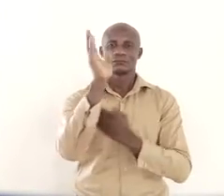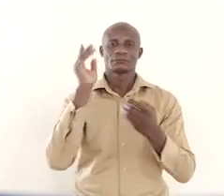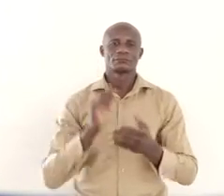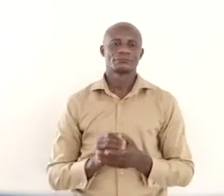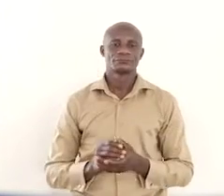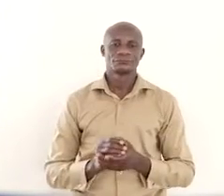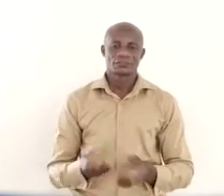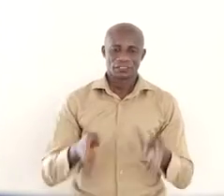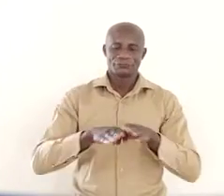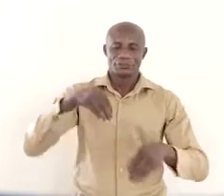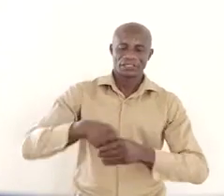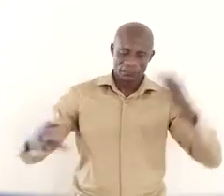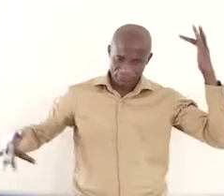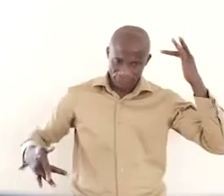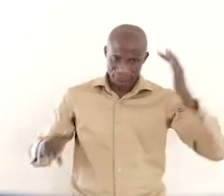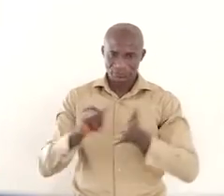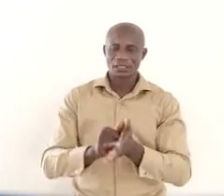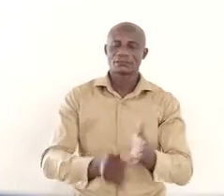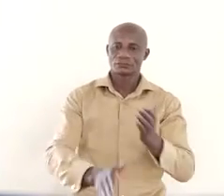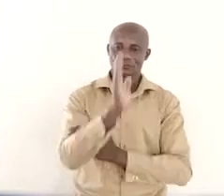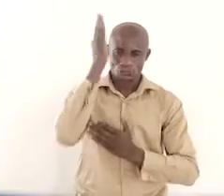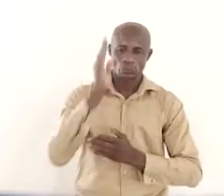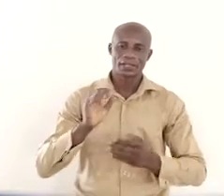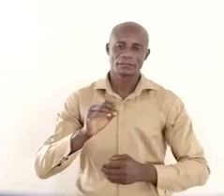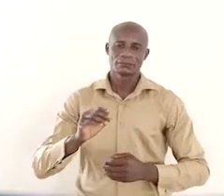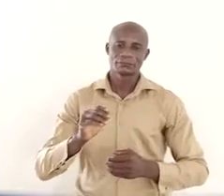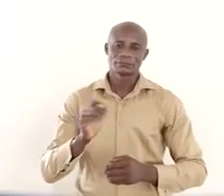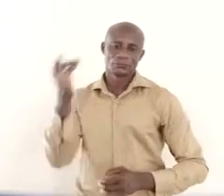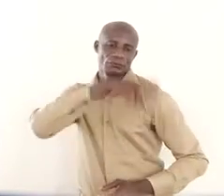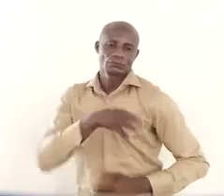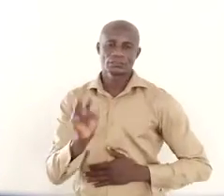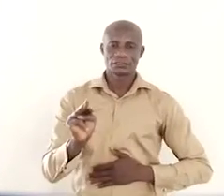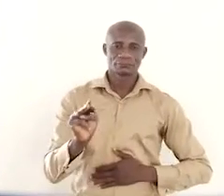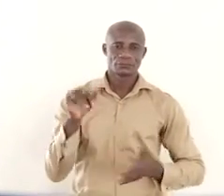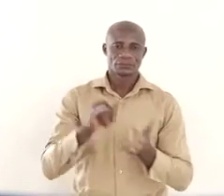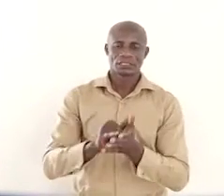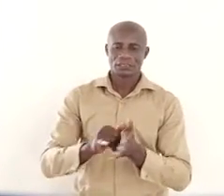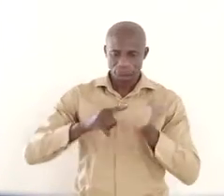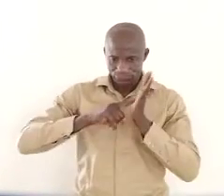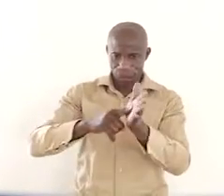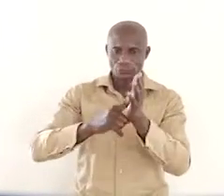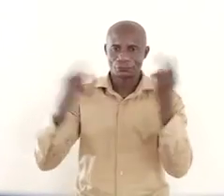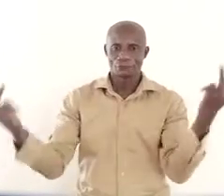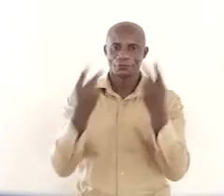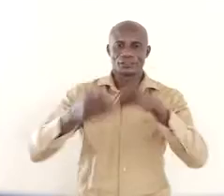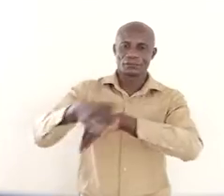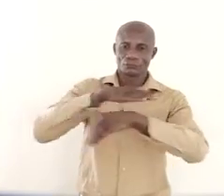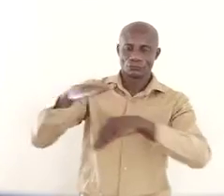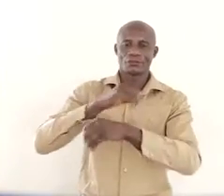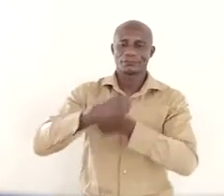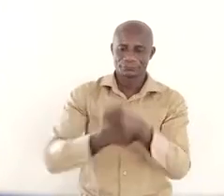God, even though they are in pains, that God will surely reward them. That shows the victory